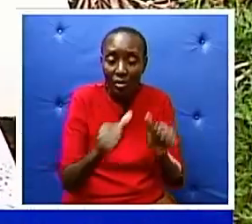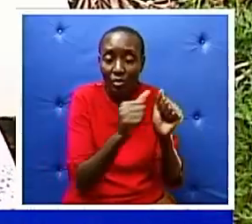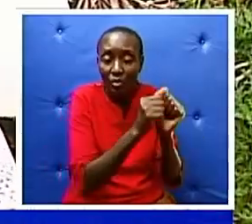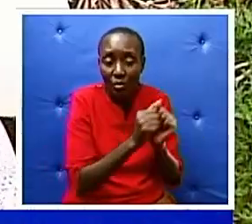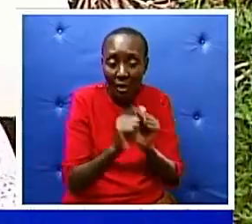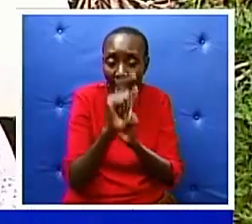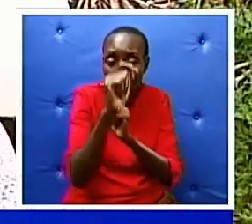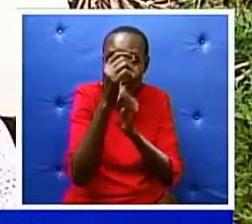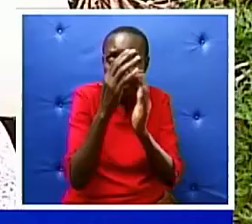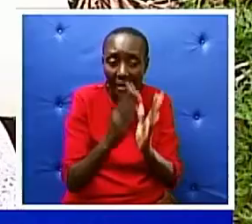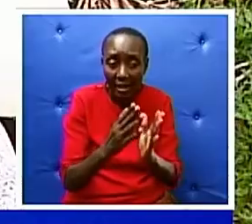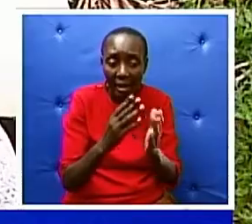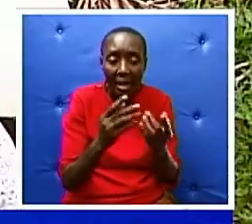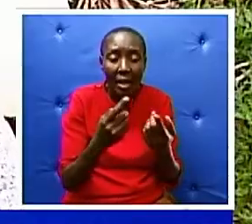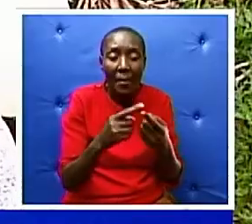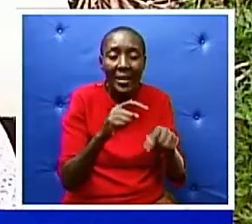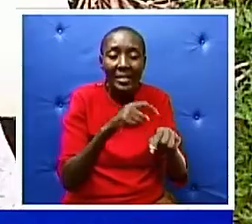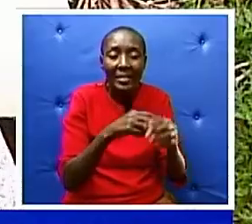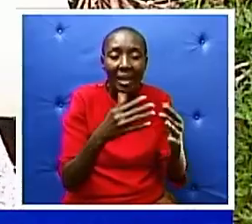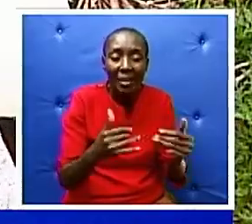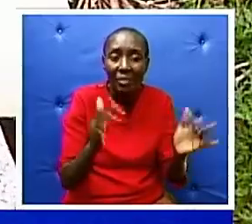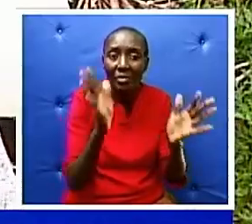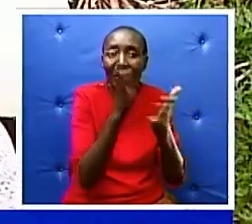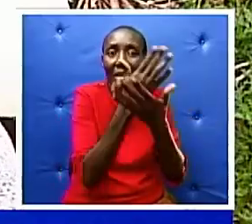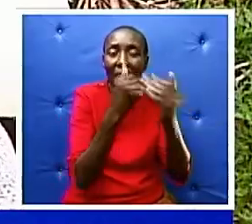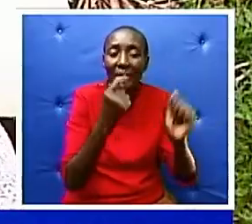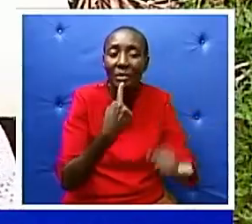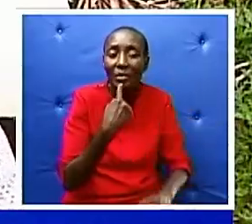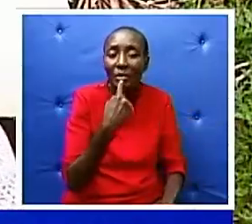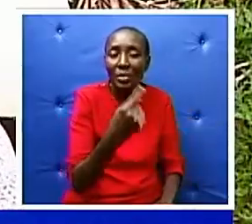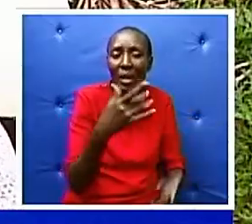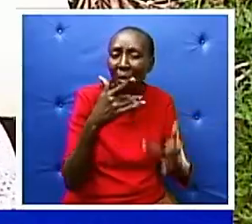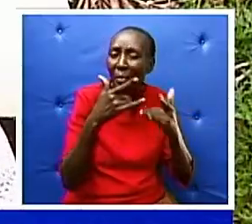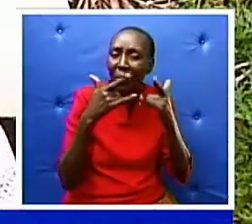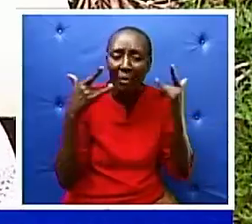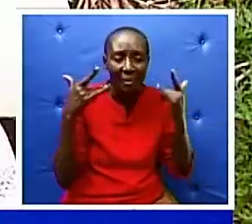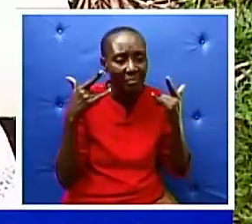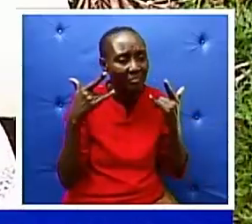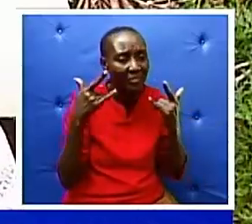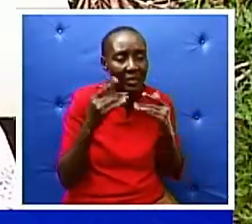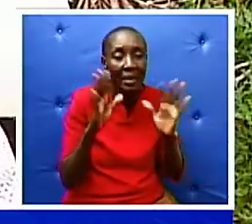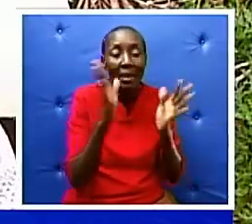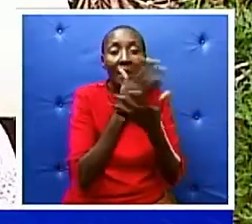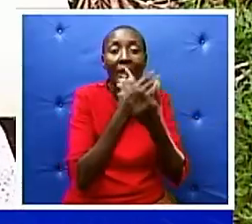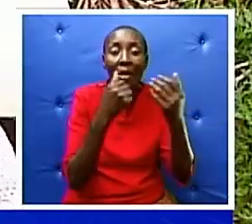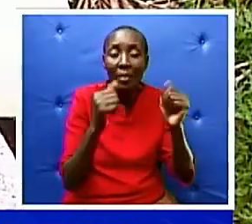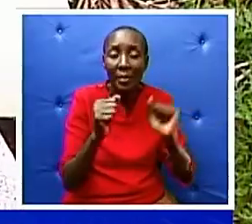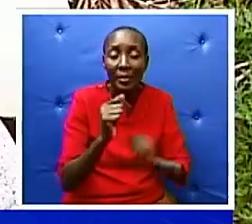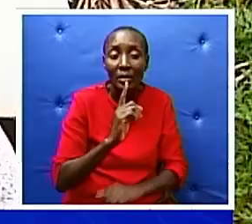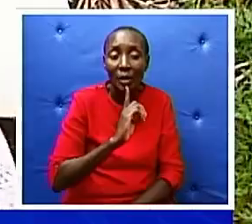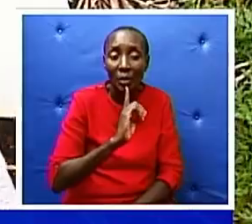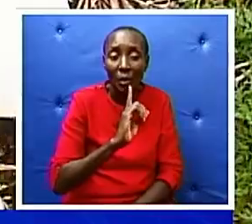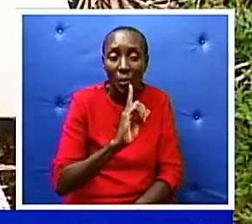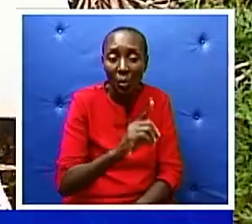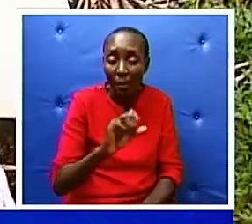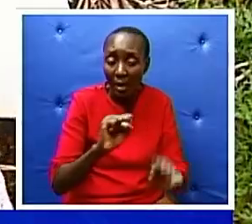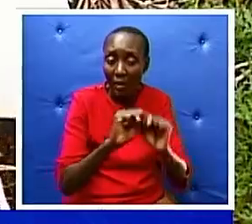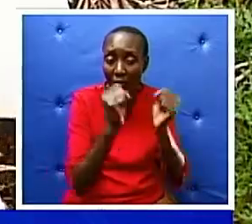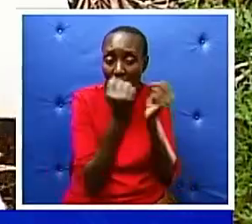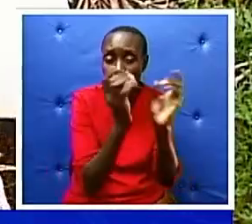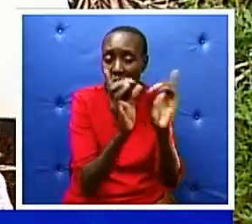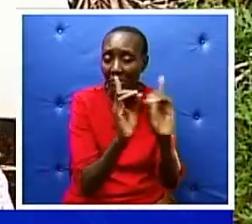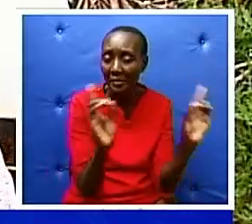Kenyans? When it gets to a point where it's the president who has to tell you to wear a mask, it's the president who has to tell you to observe social